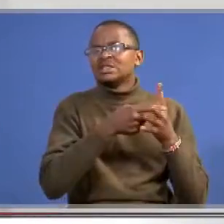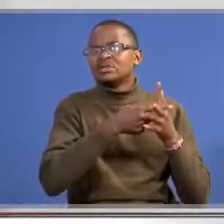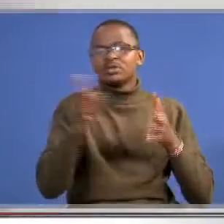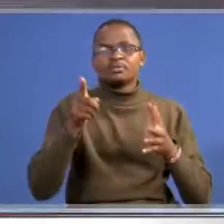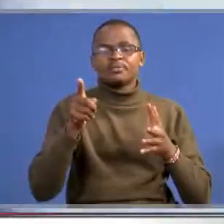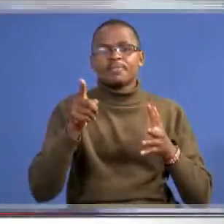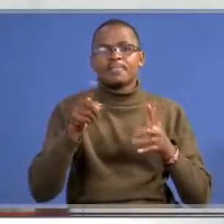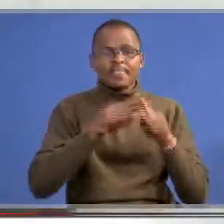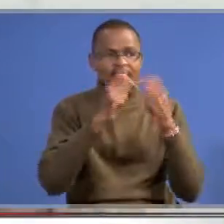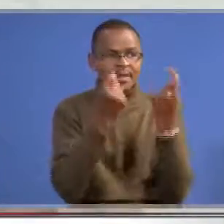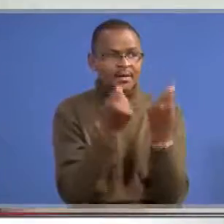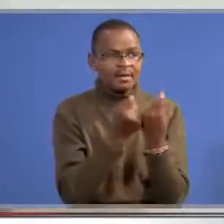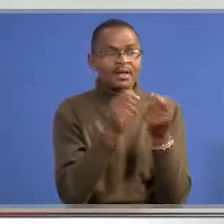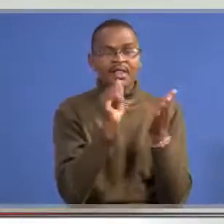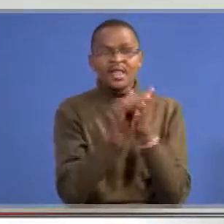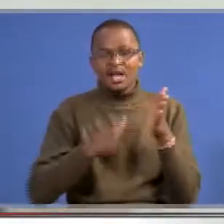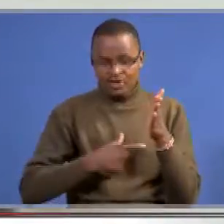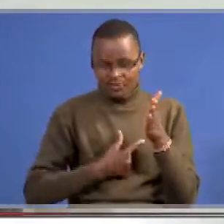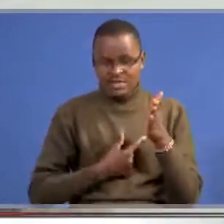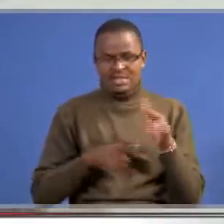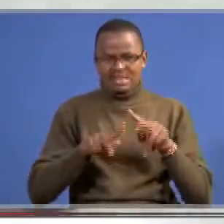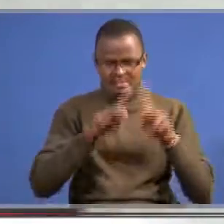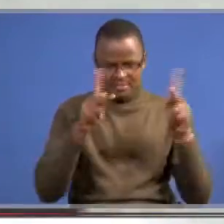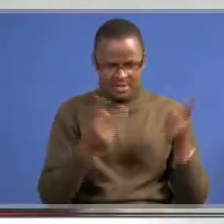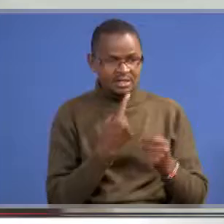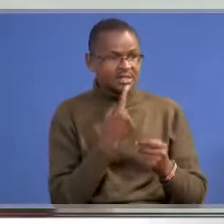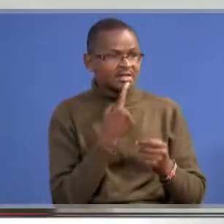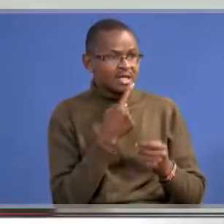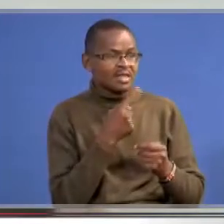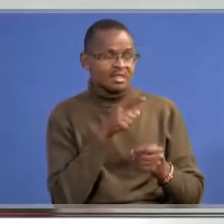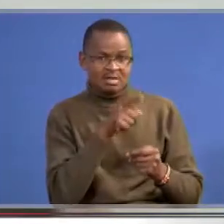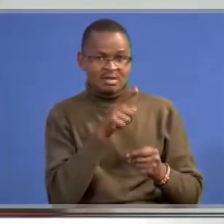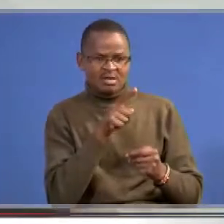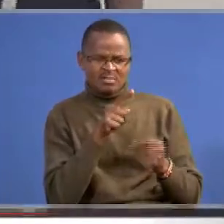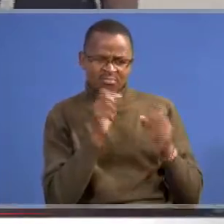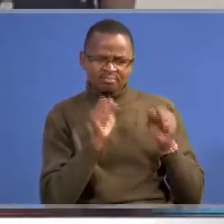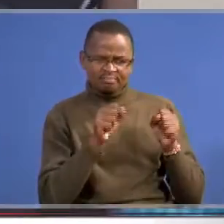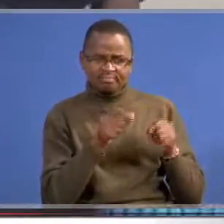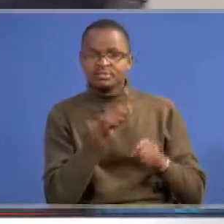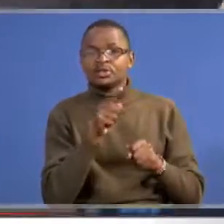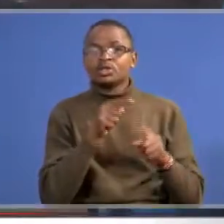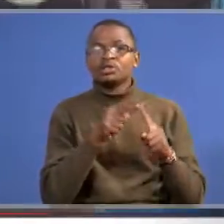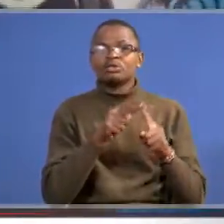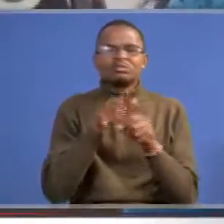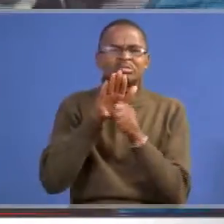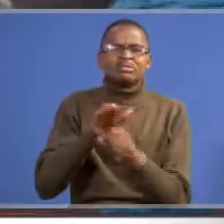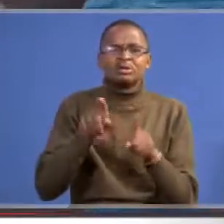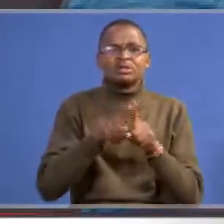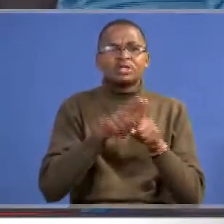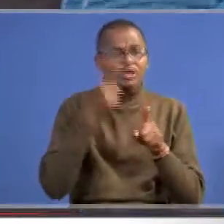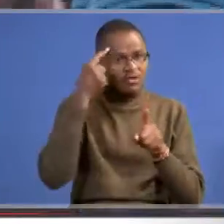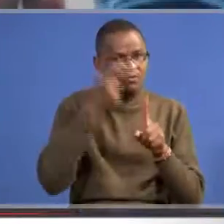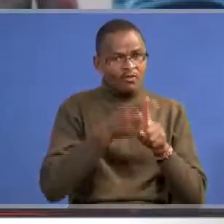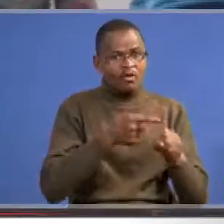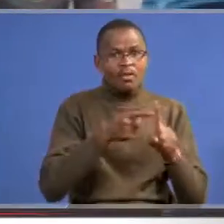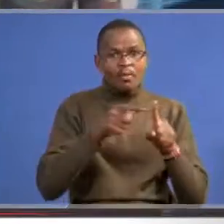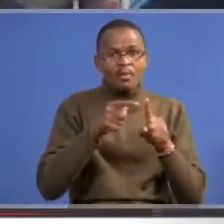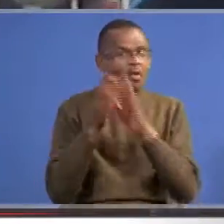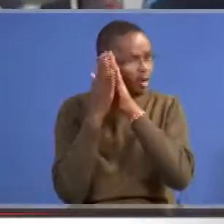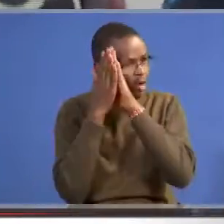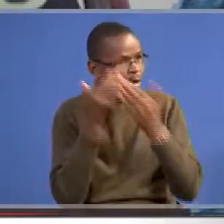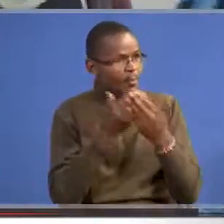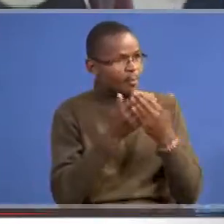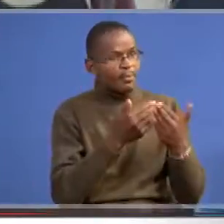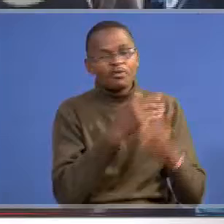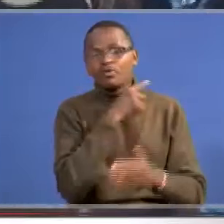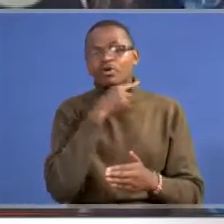escape. The team that visited the scene said the deceased was most likely tortured and dragged from his bedroom before